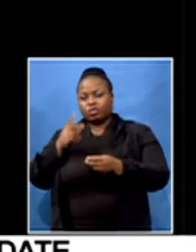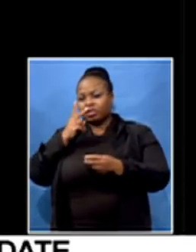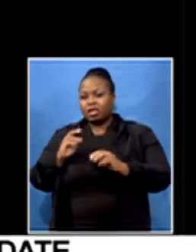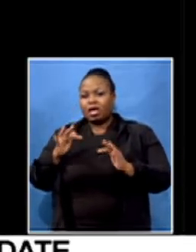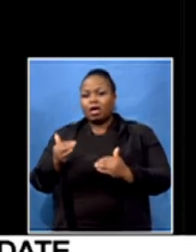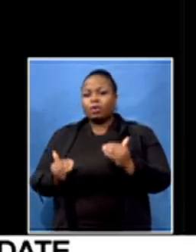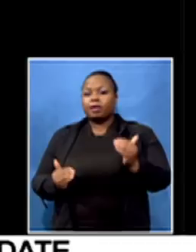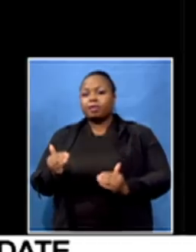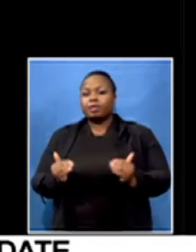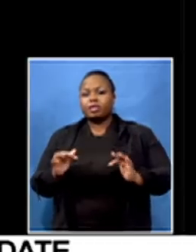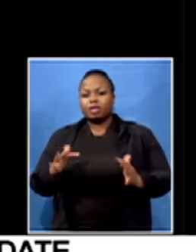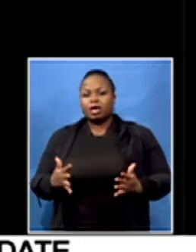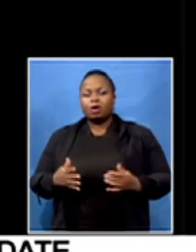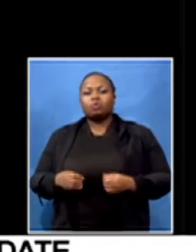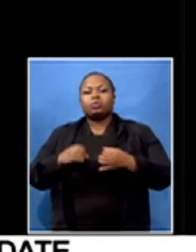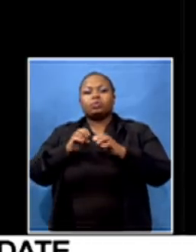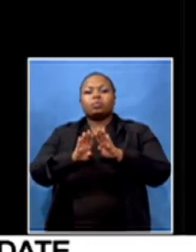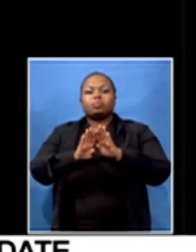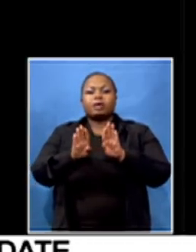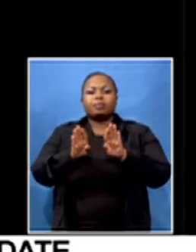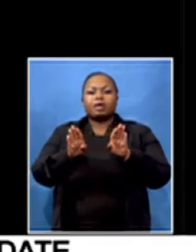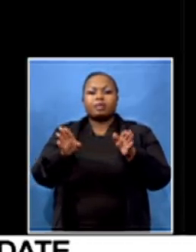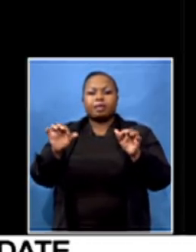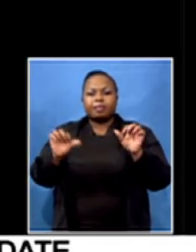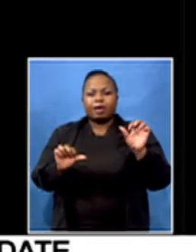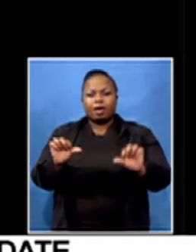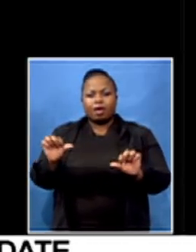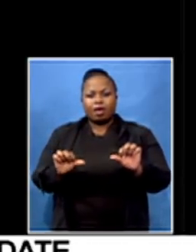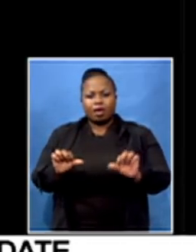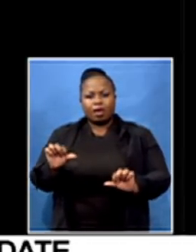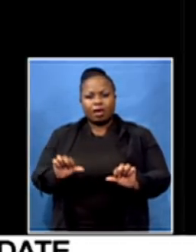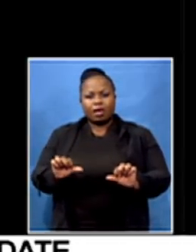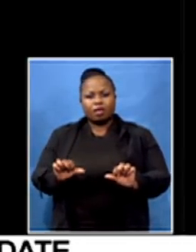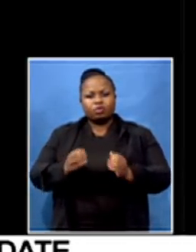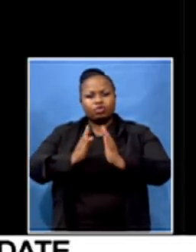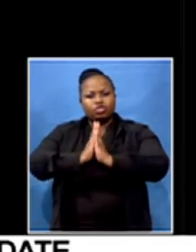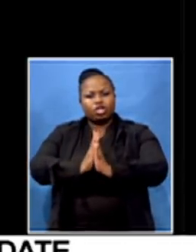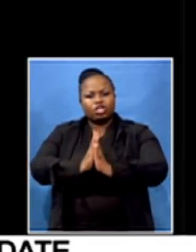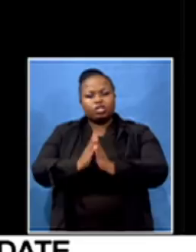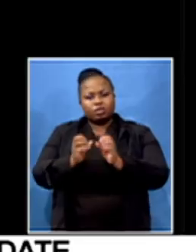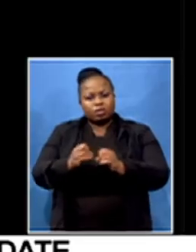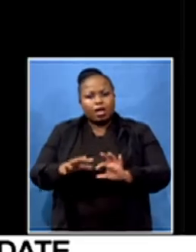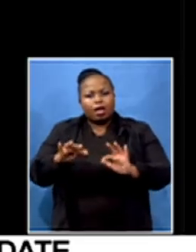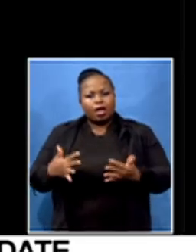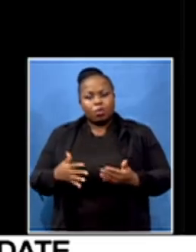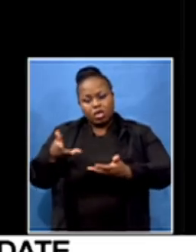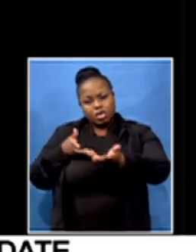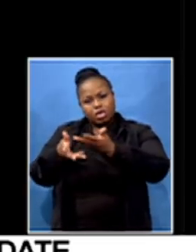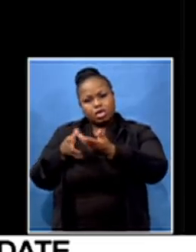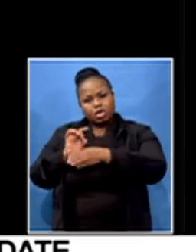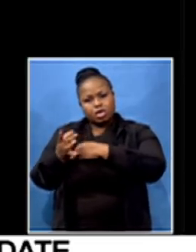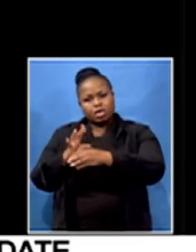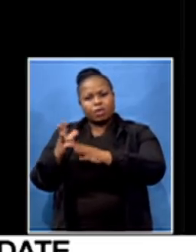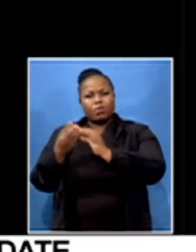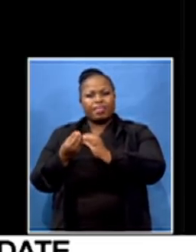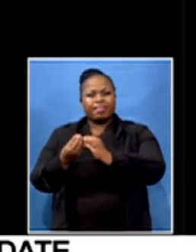having to reintroduce activities at the level of the religious gatherings. We have also looked at a